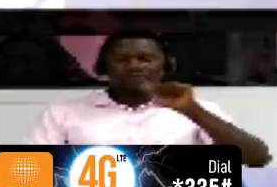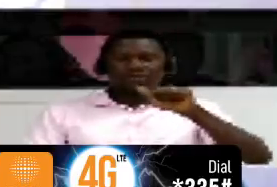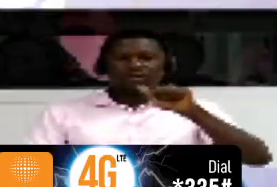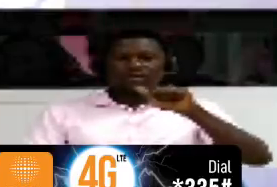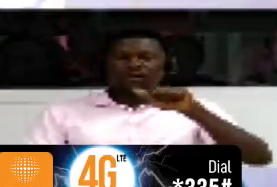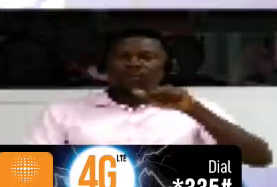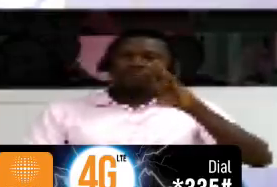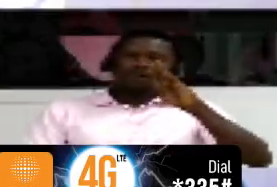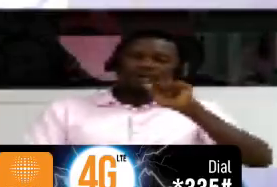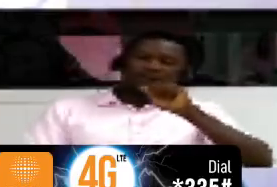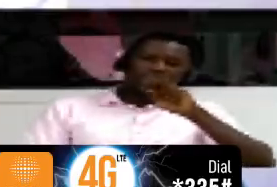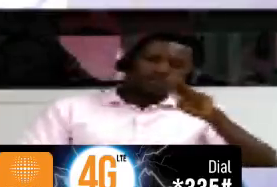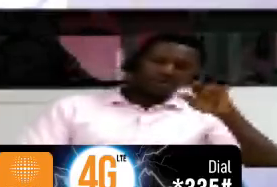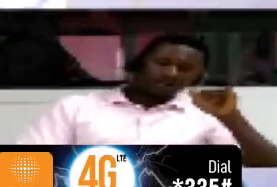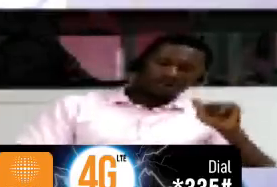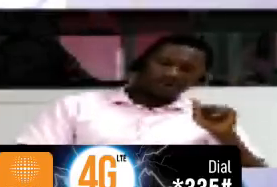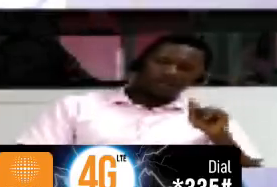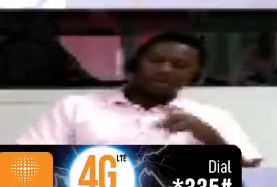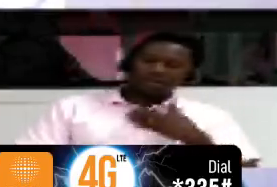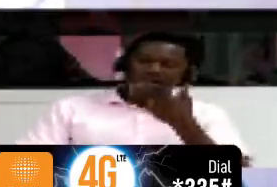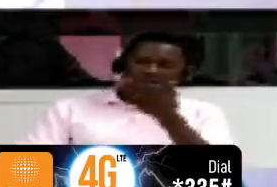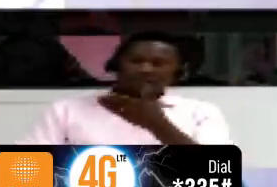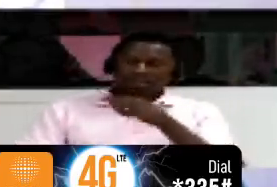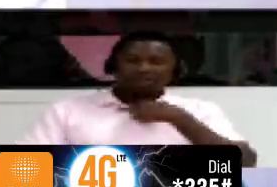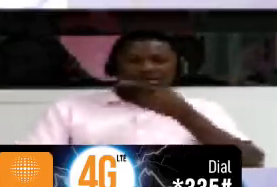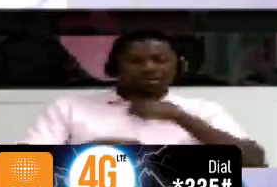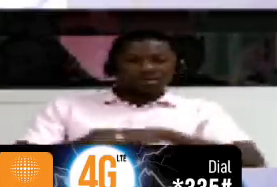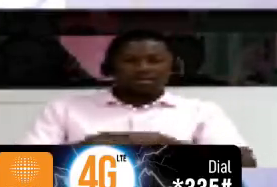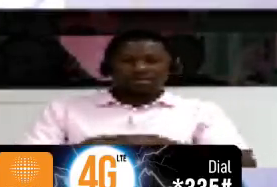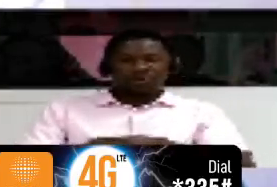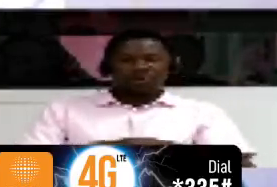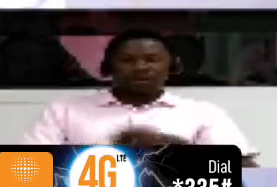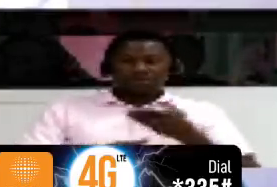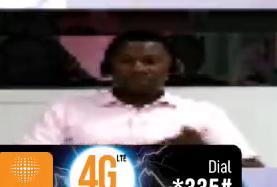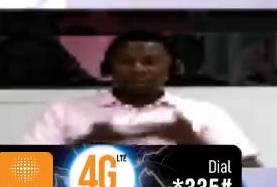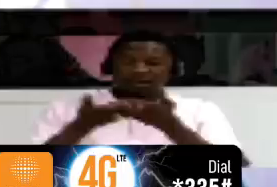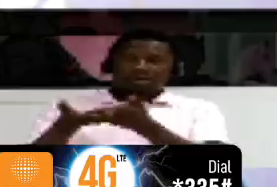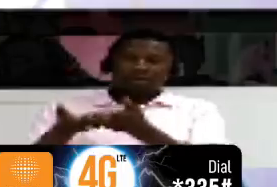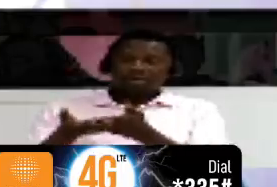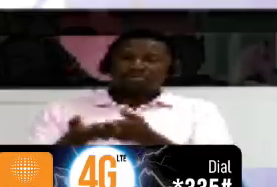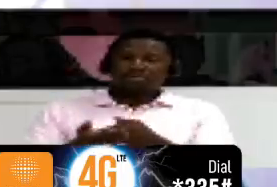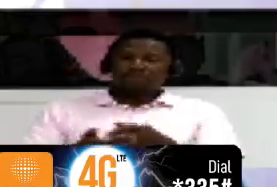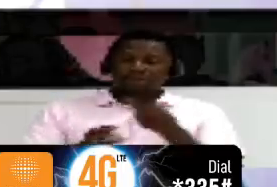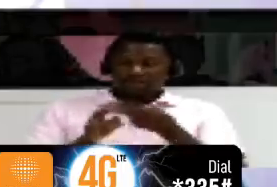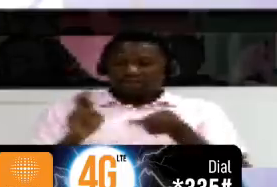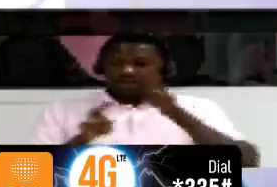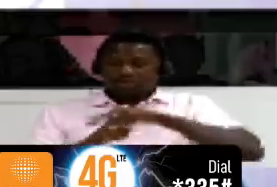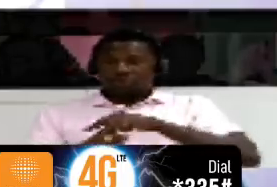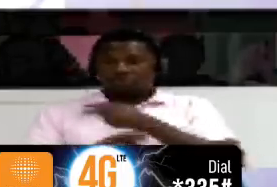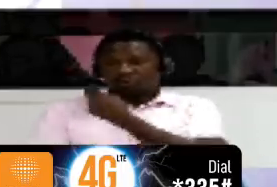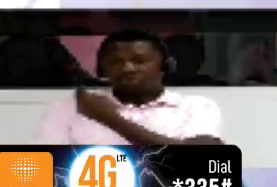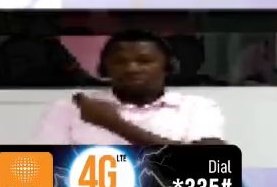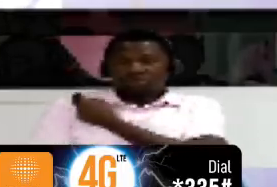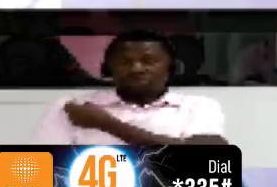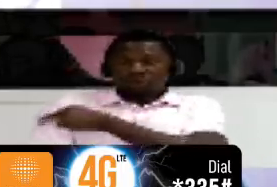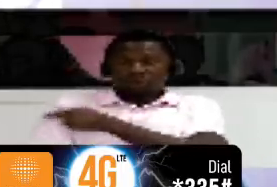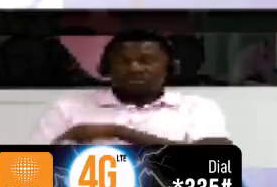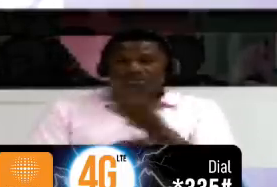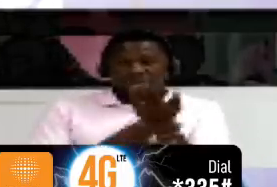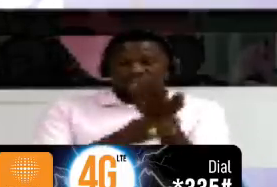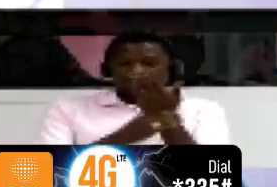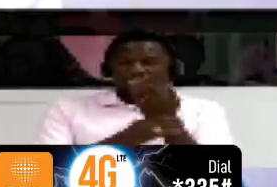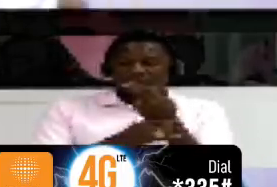he, at that time, handed over the post-mortem report to me, which